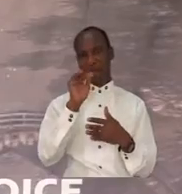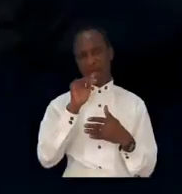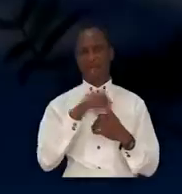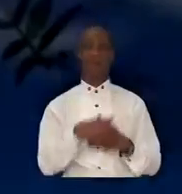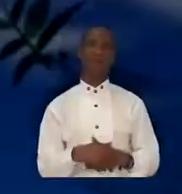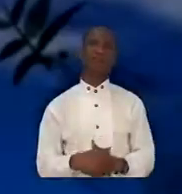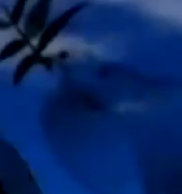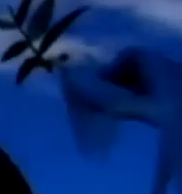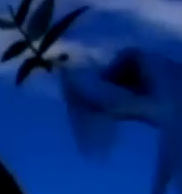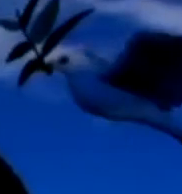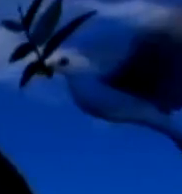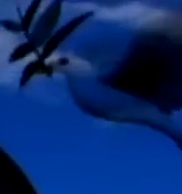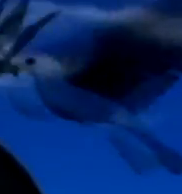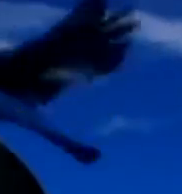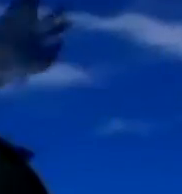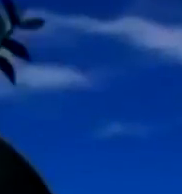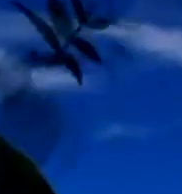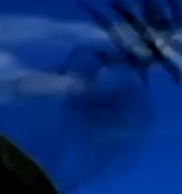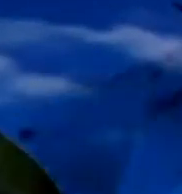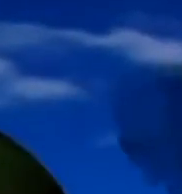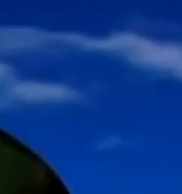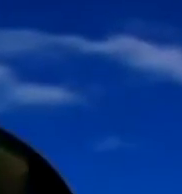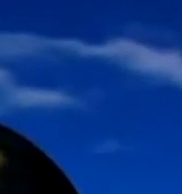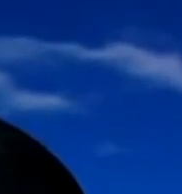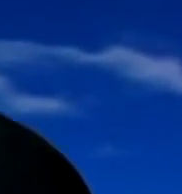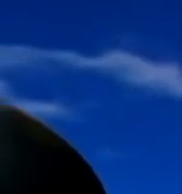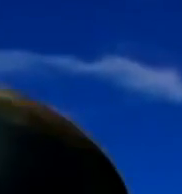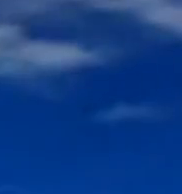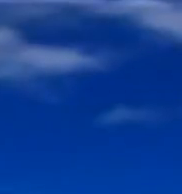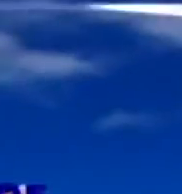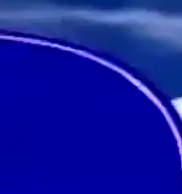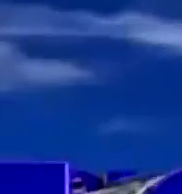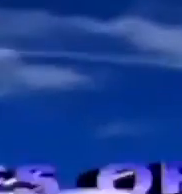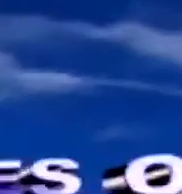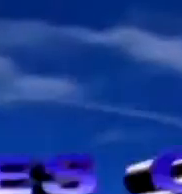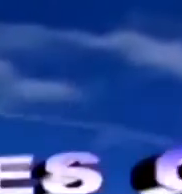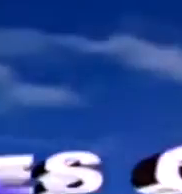bye our God who sat upon a tree